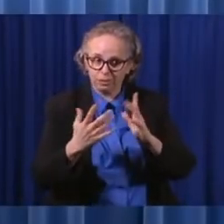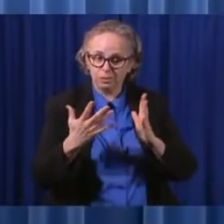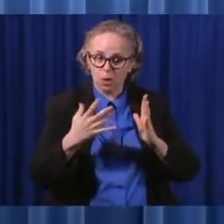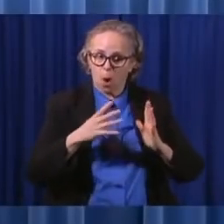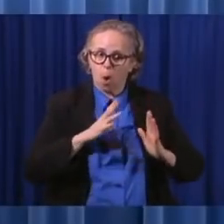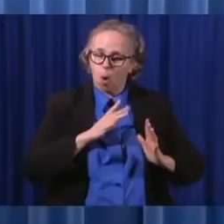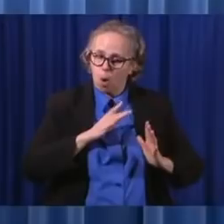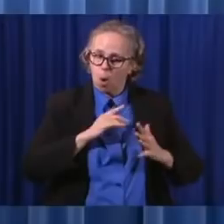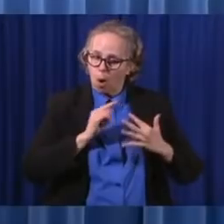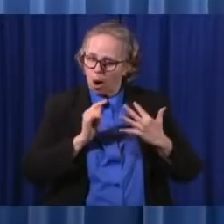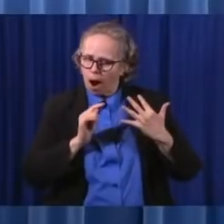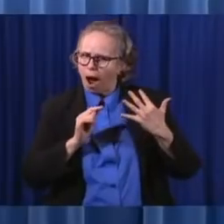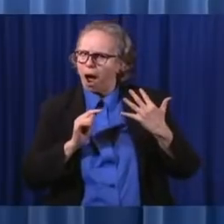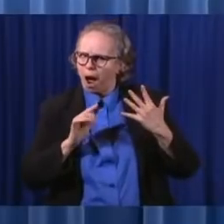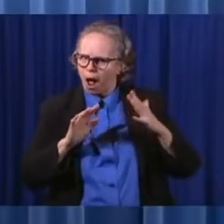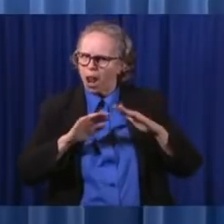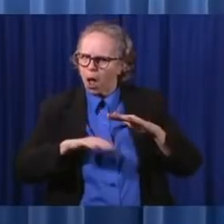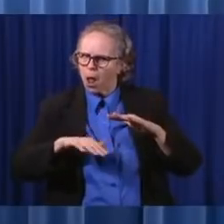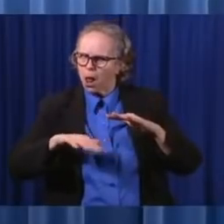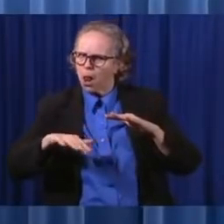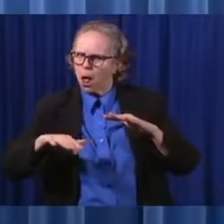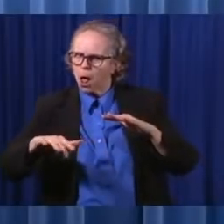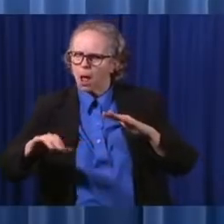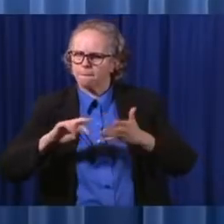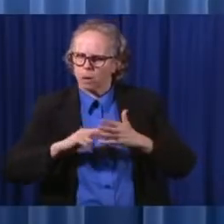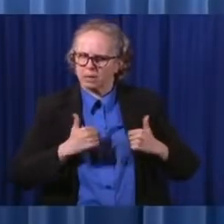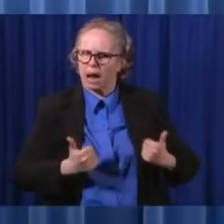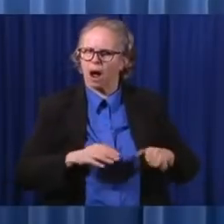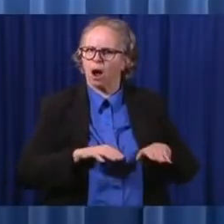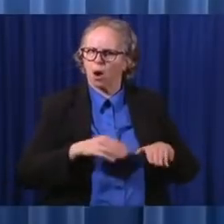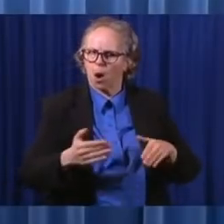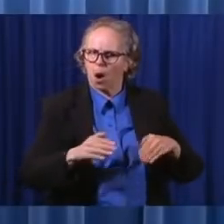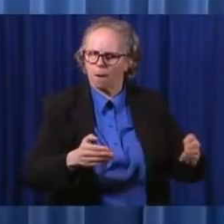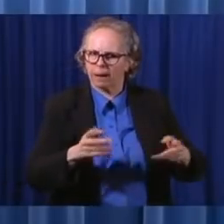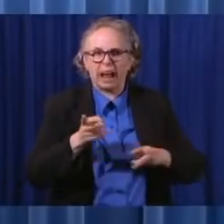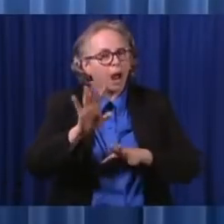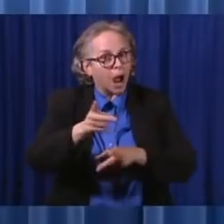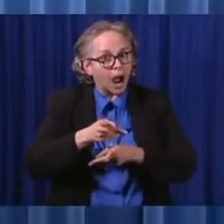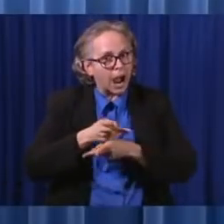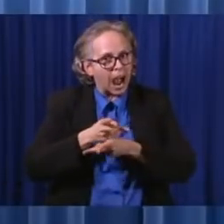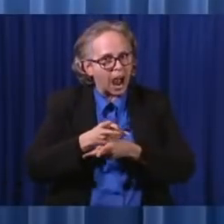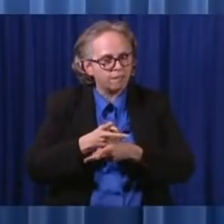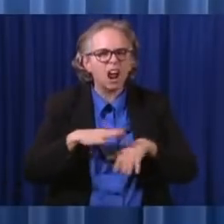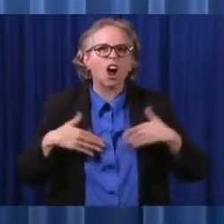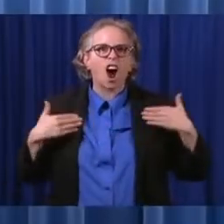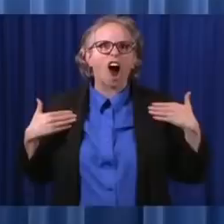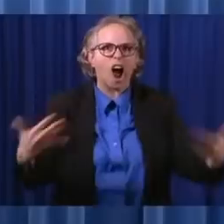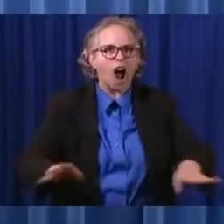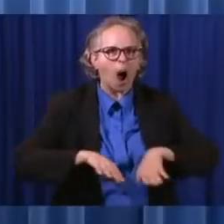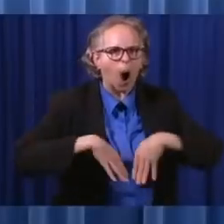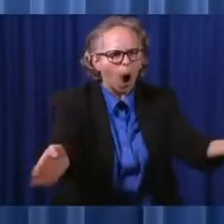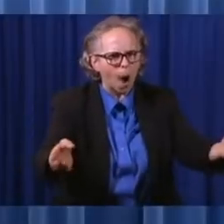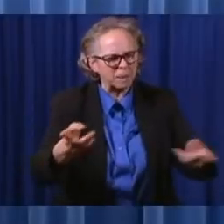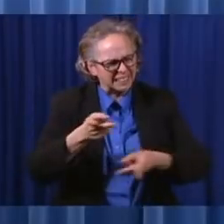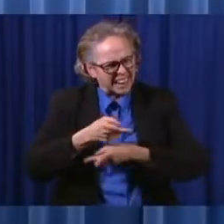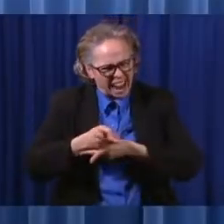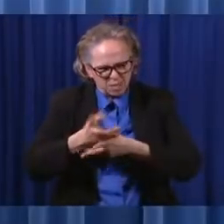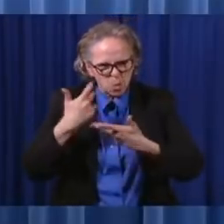continue to move forward. Cautiously, carefully, virus is still there, just as lethal, but